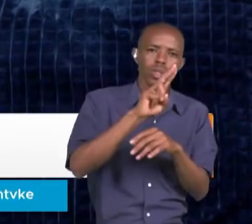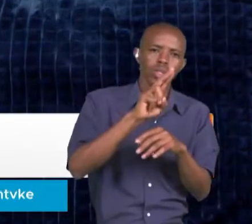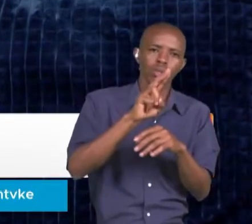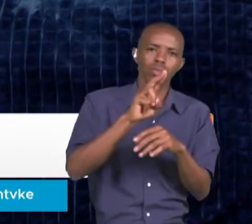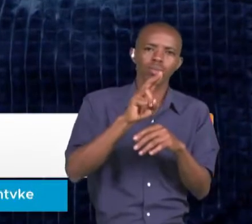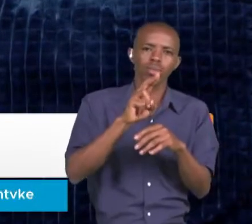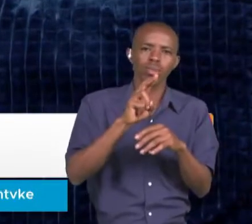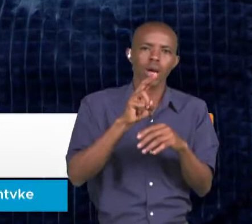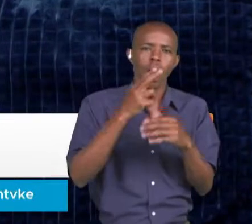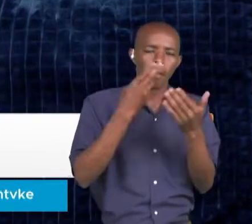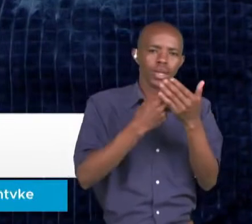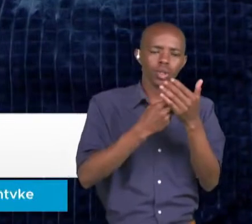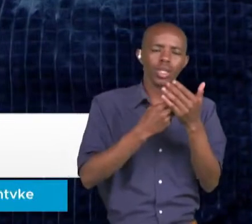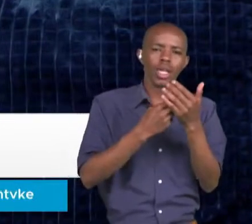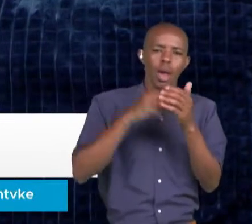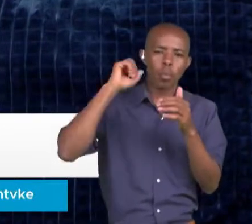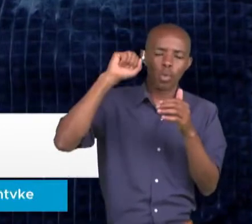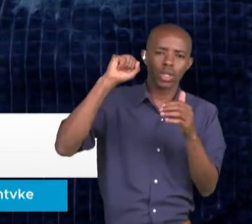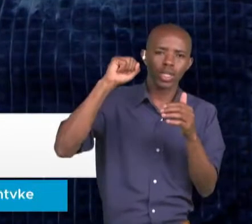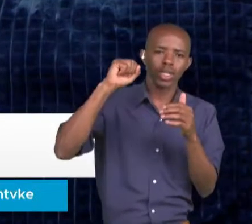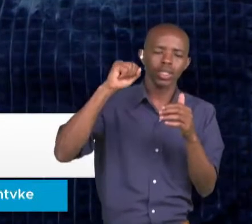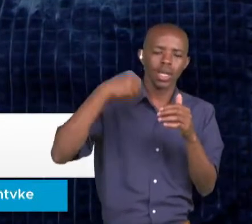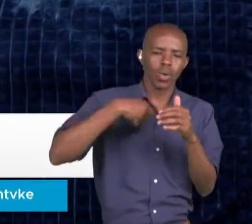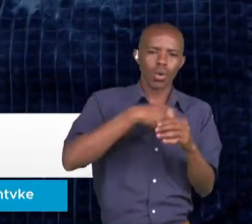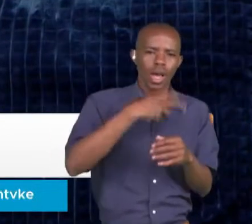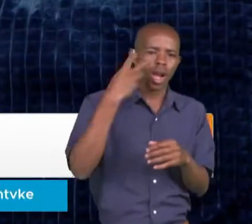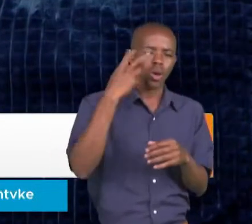a huge part in geopolitics. Okay. So we are looking